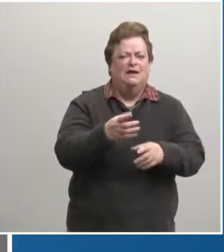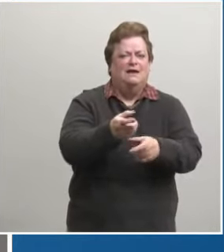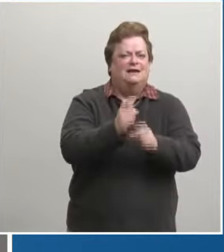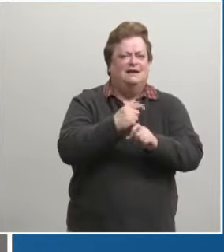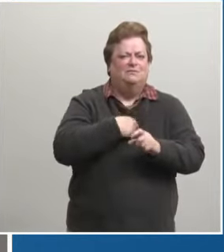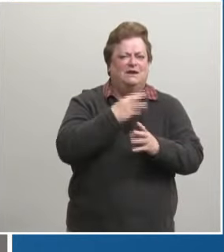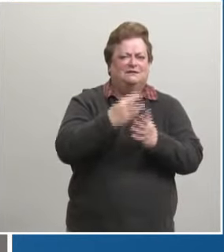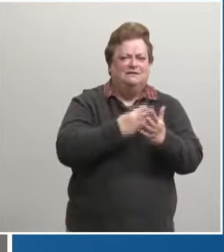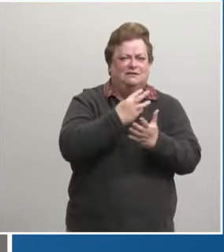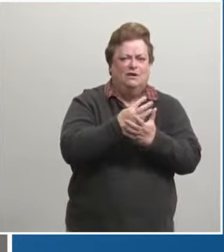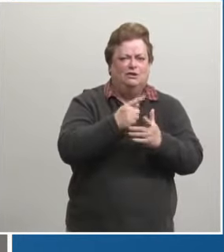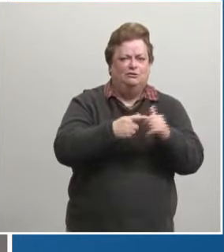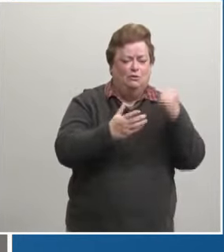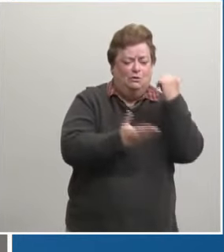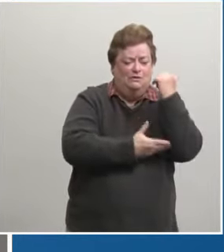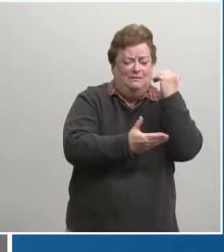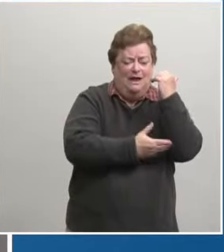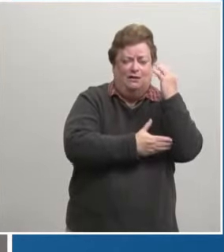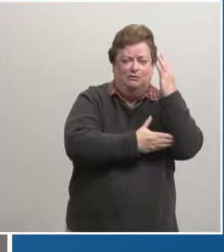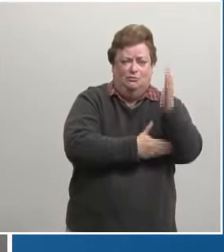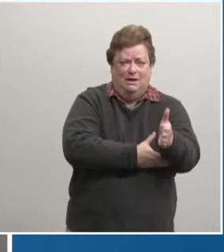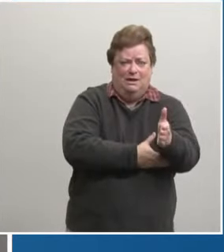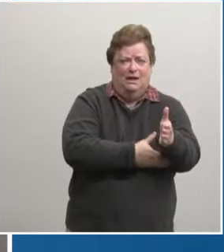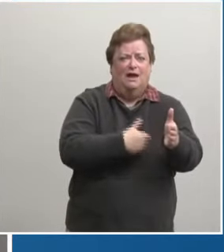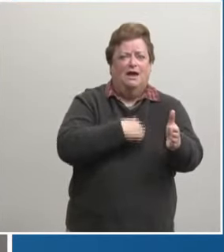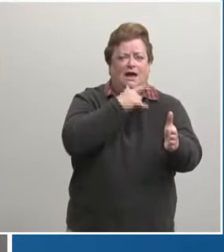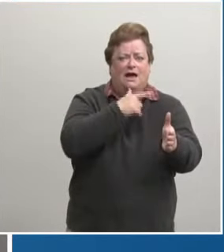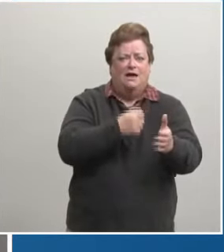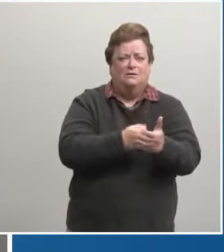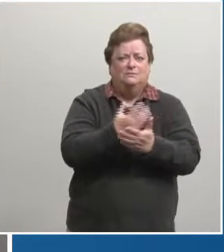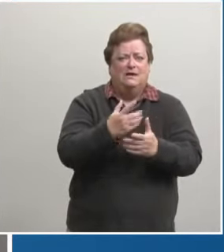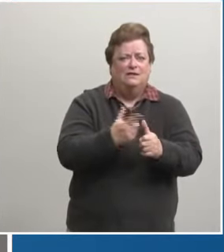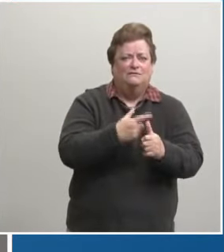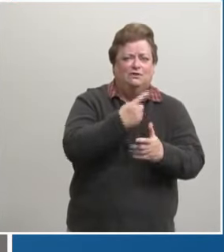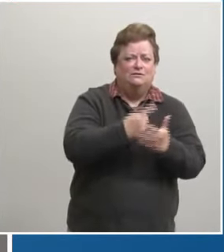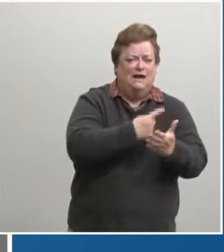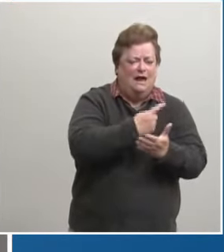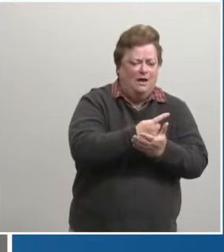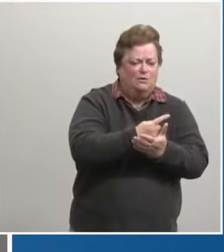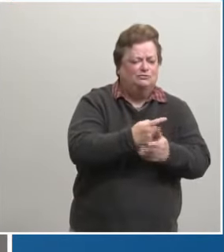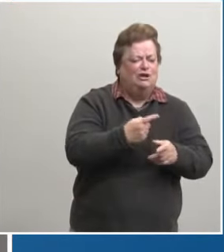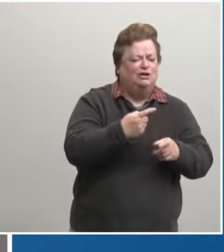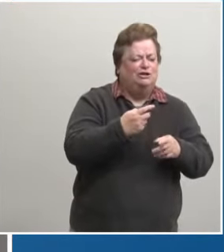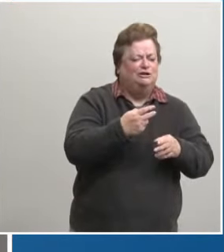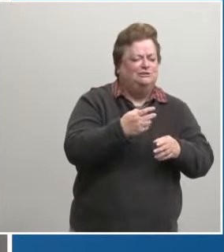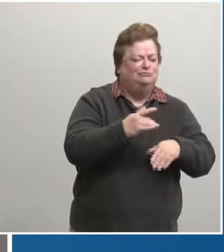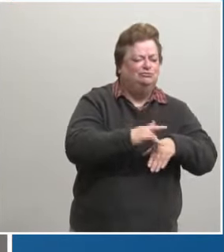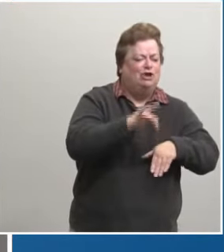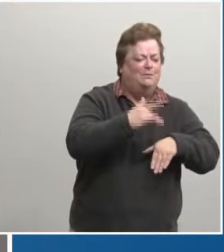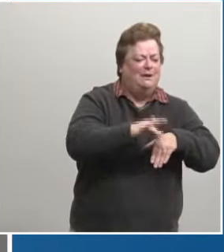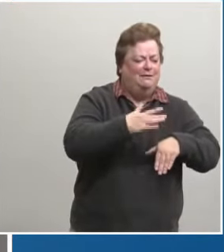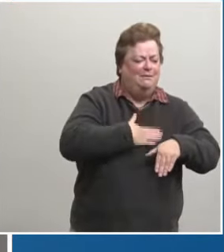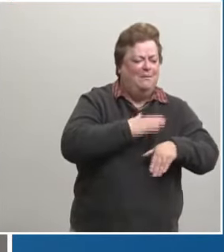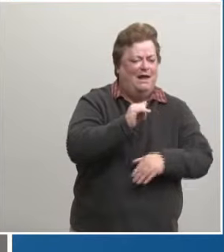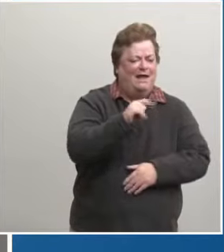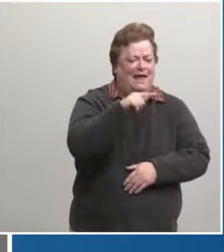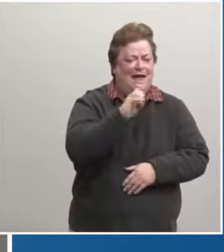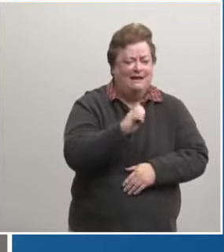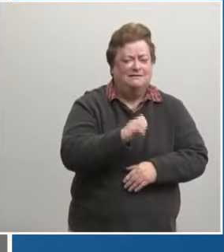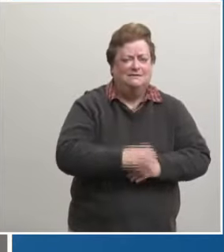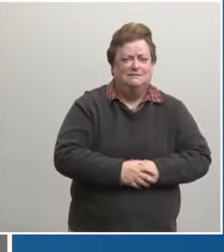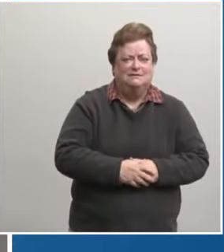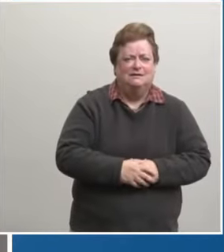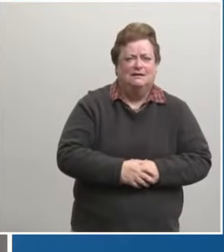6 hours to chop down a tree, and I will spend the first 4 sharpening the axe." These